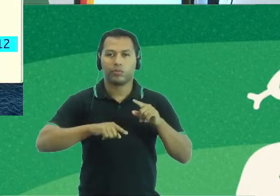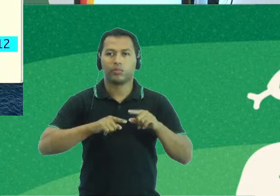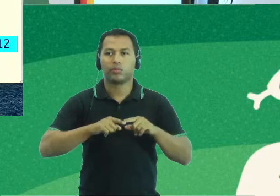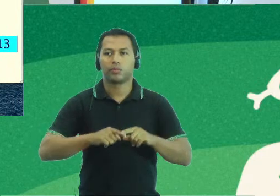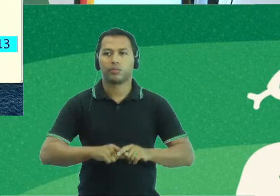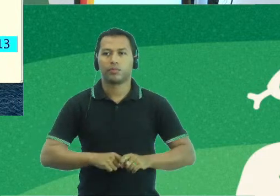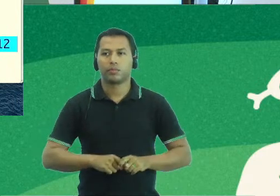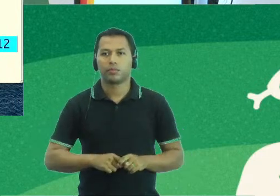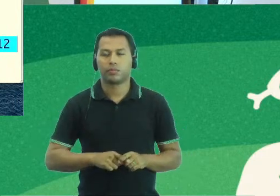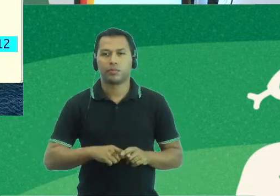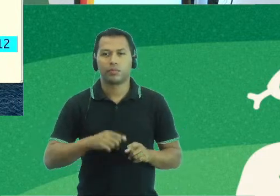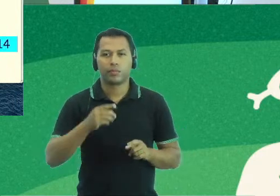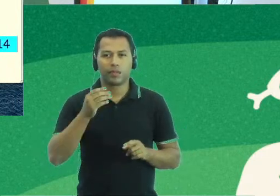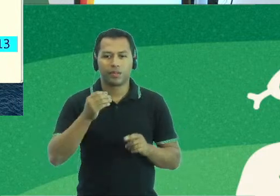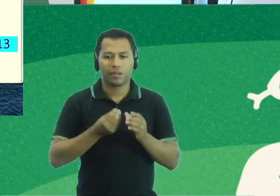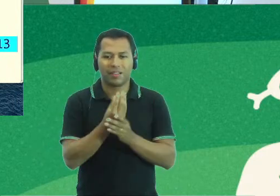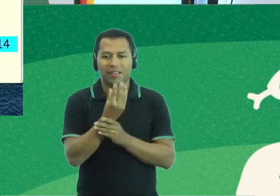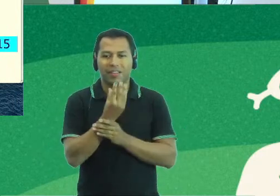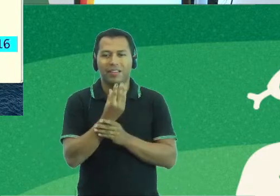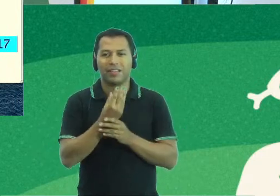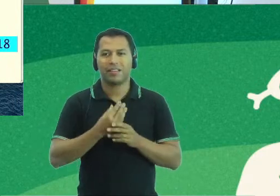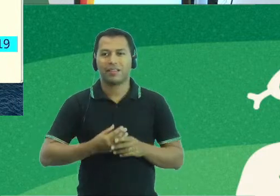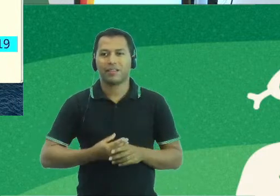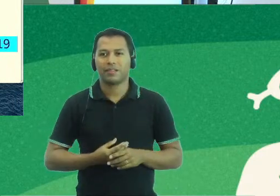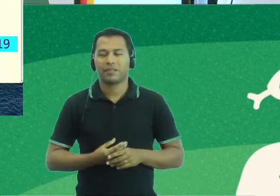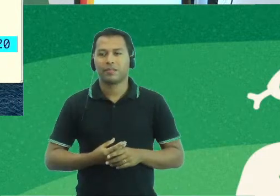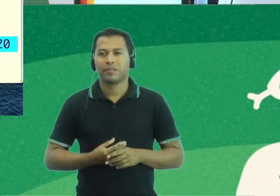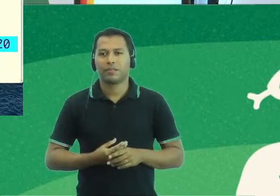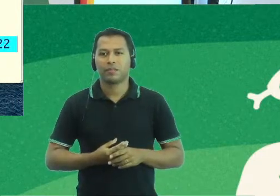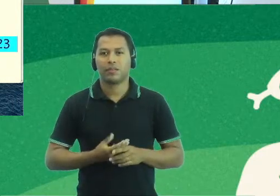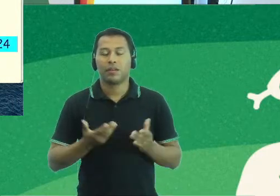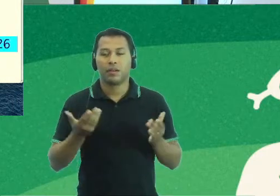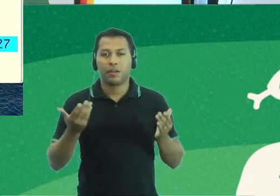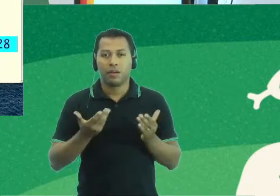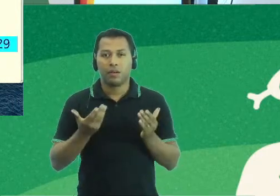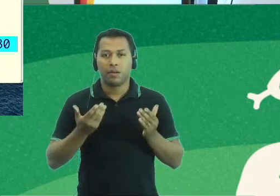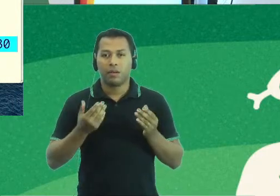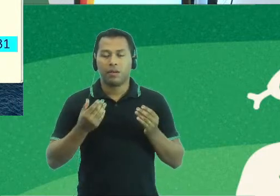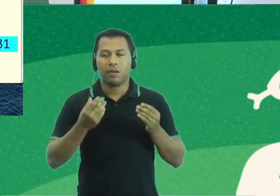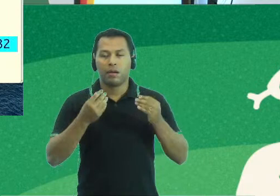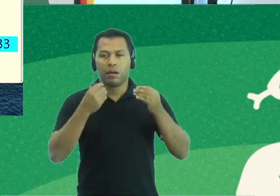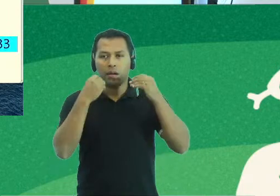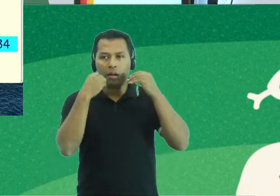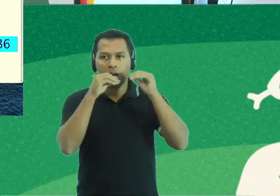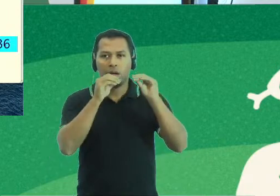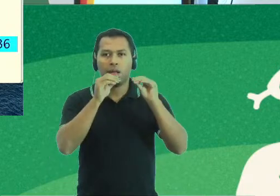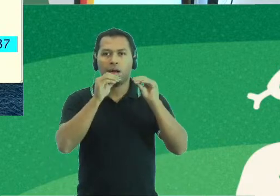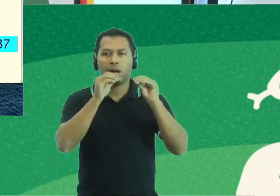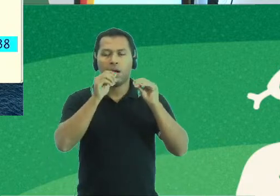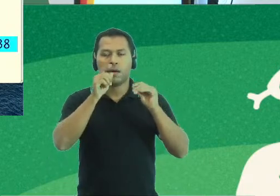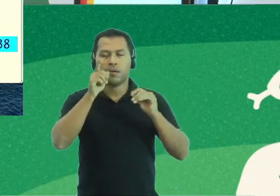it's going to be, I'll say /email, and it will take post requests.